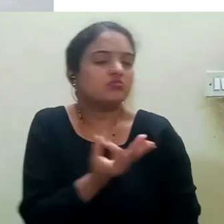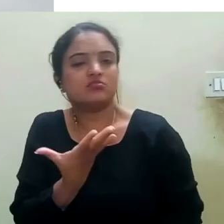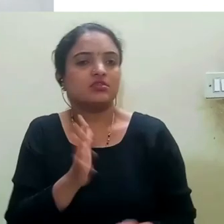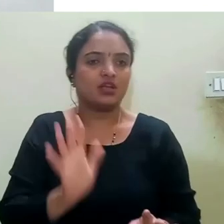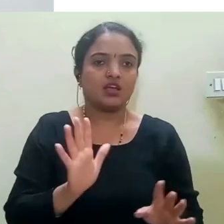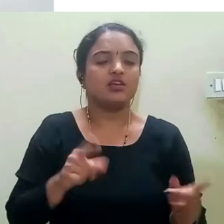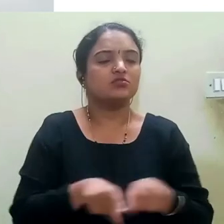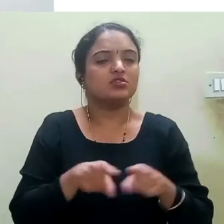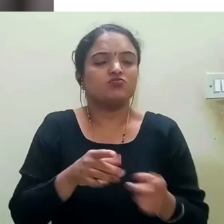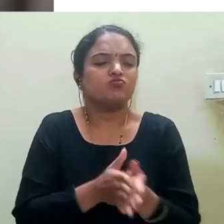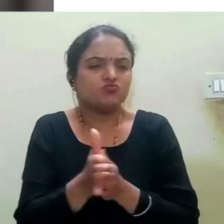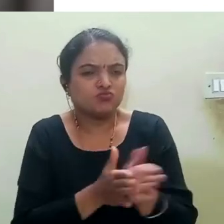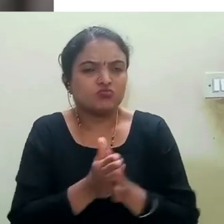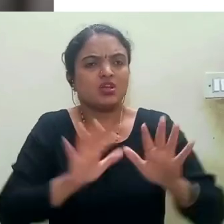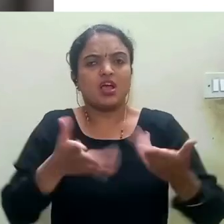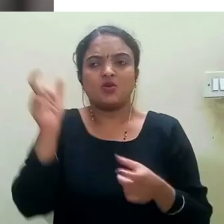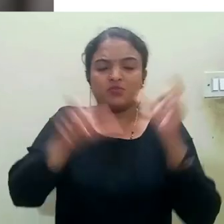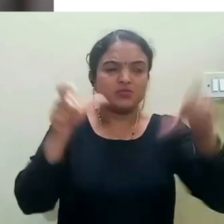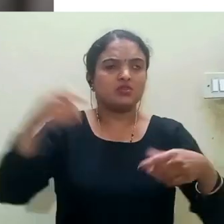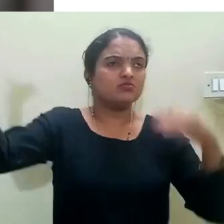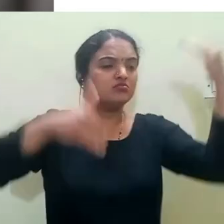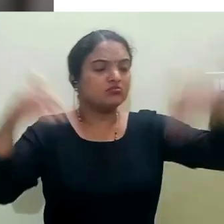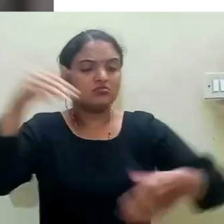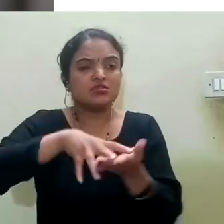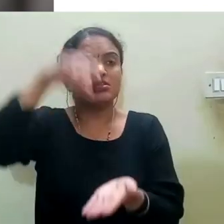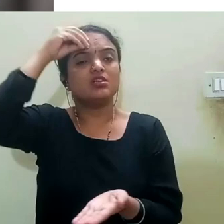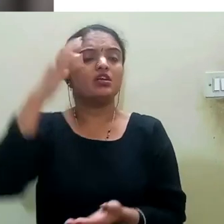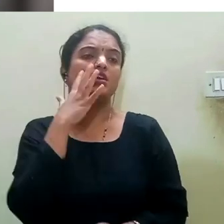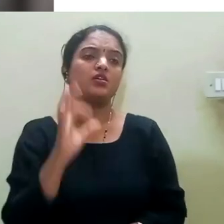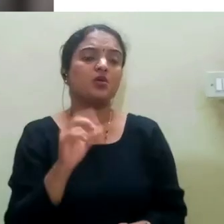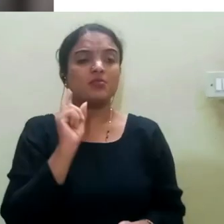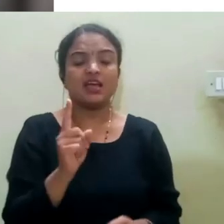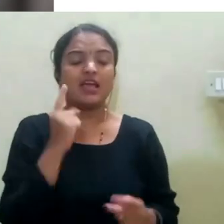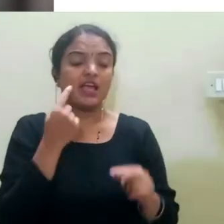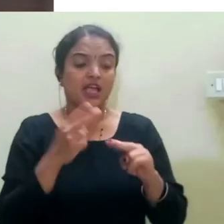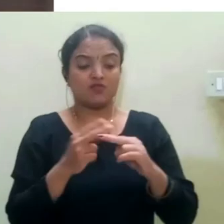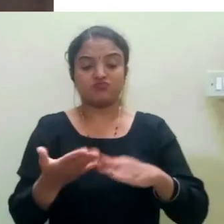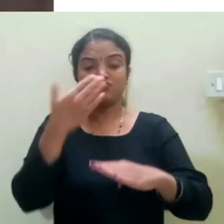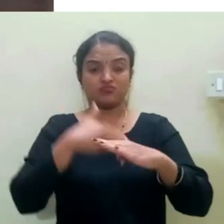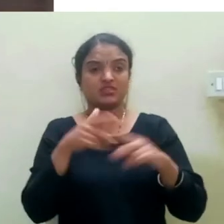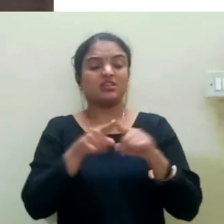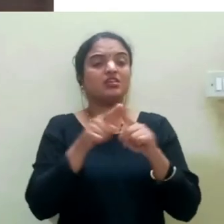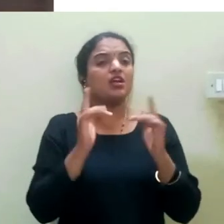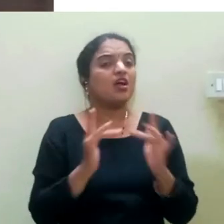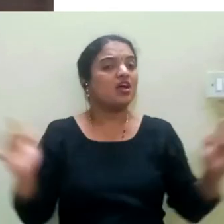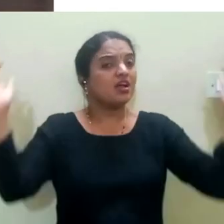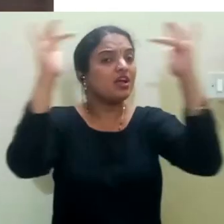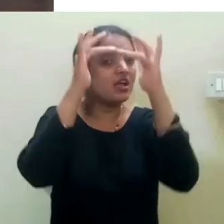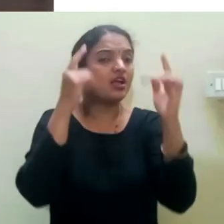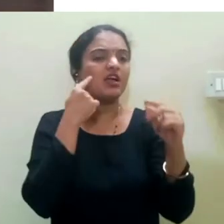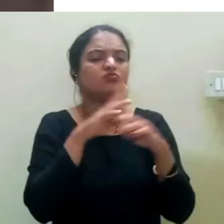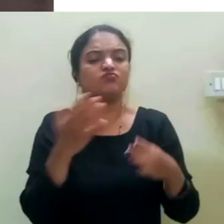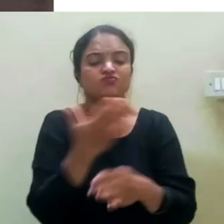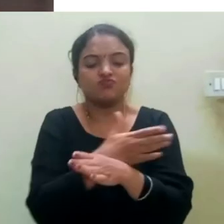audiences. On site at the museum, which we're very excited to kick off now with our public opening, off site, beyond the museum